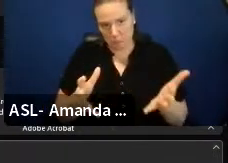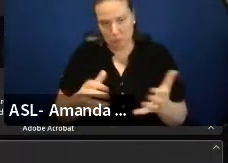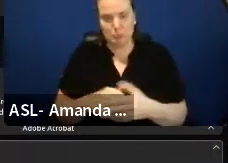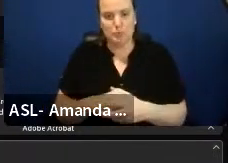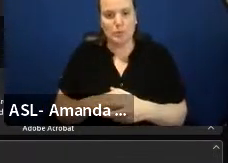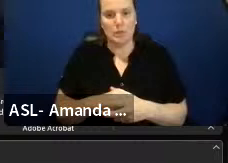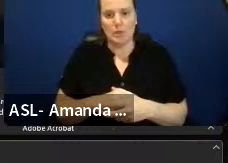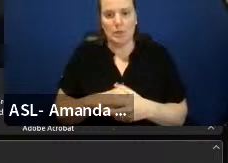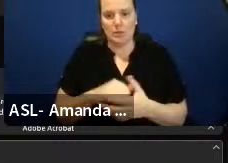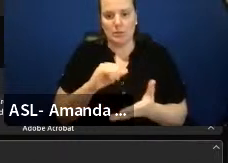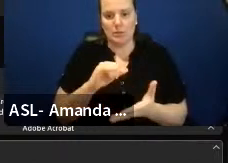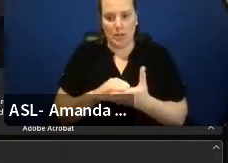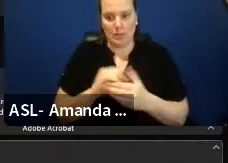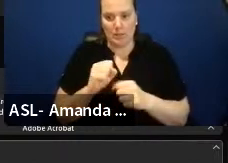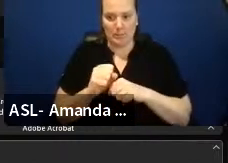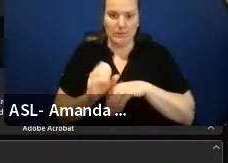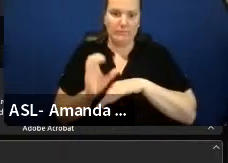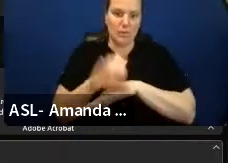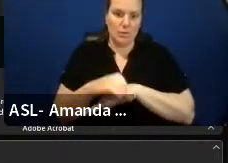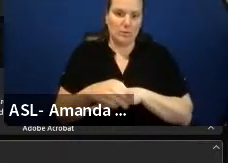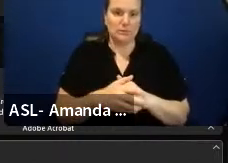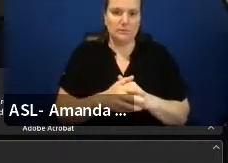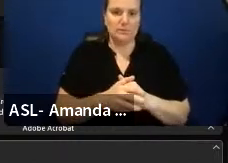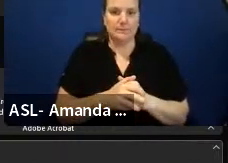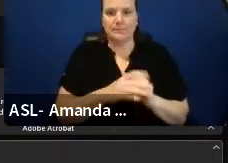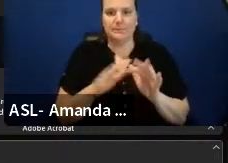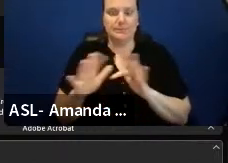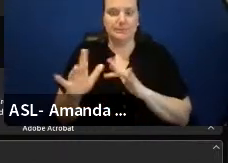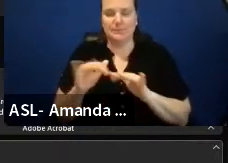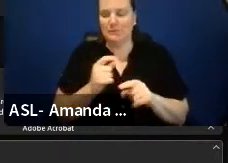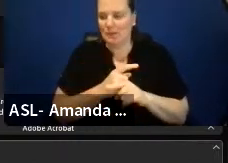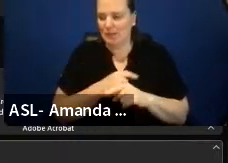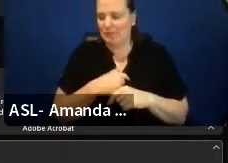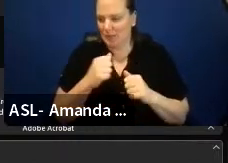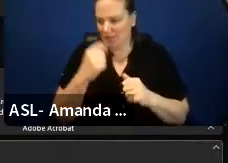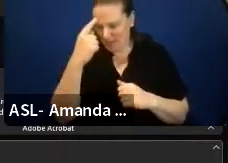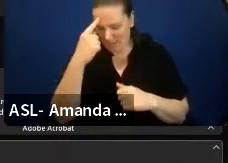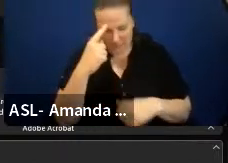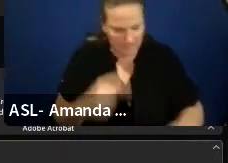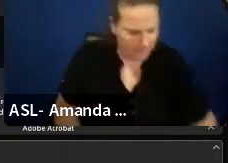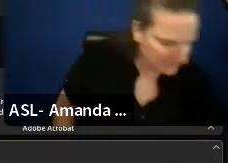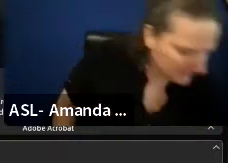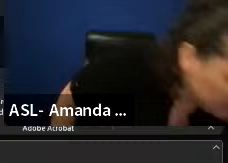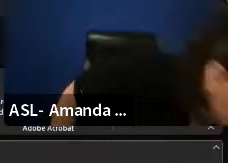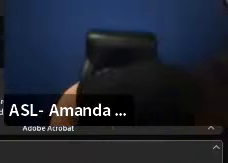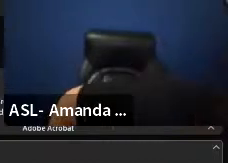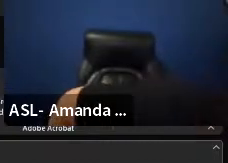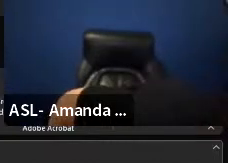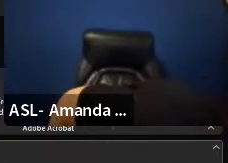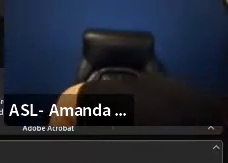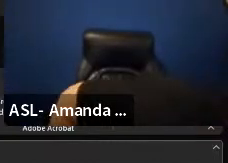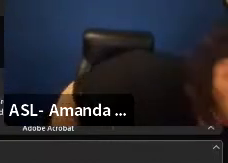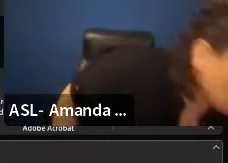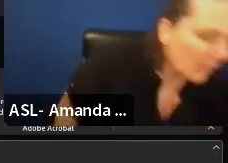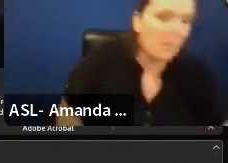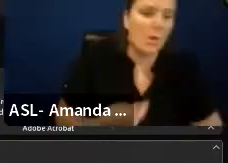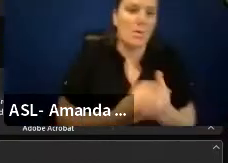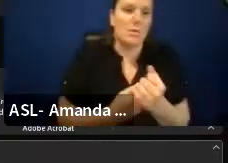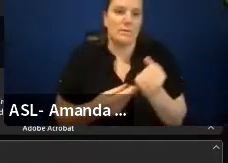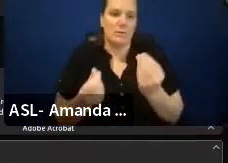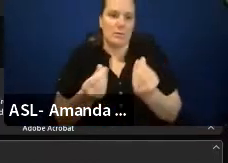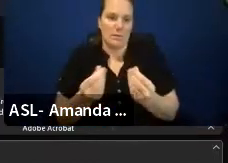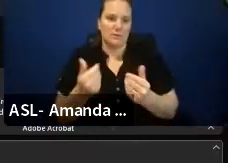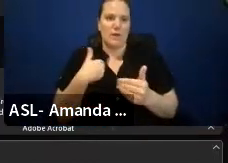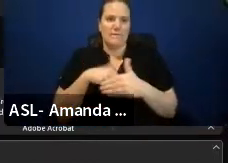that can be enforced. Yeah, and I was trying to think, both of the properties that have access to the